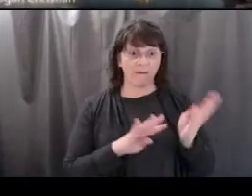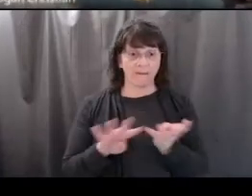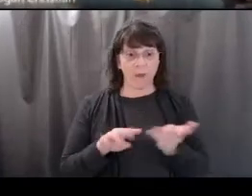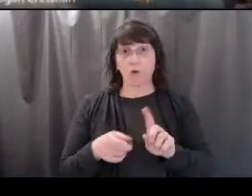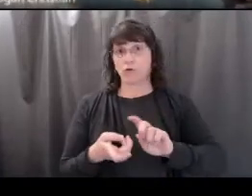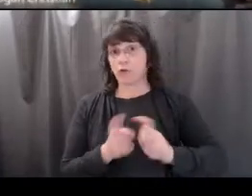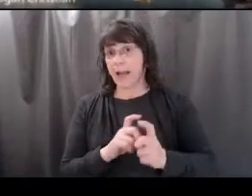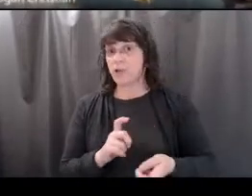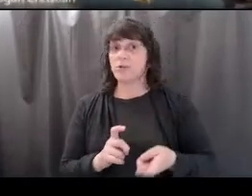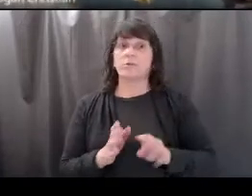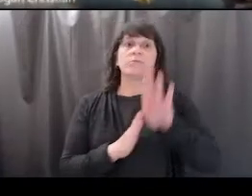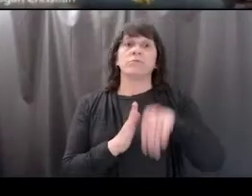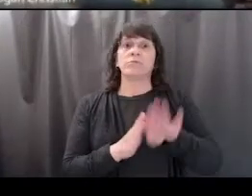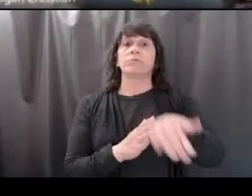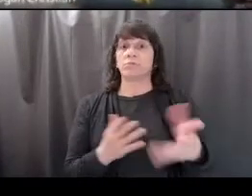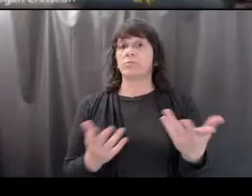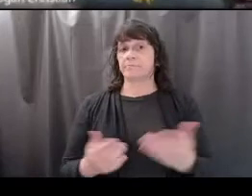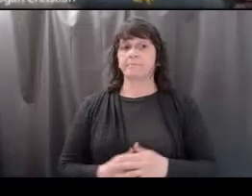over time.